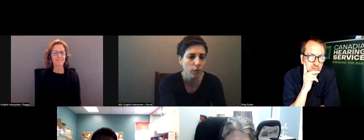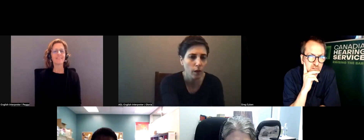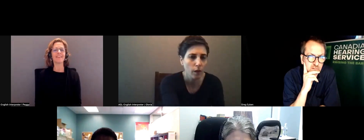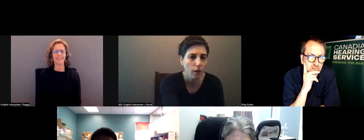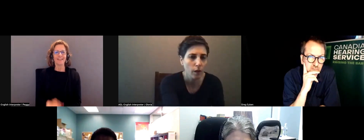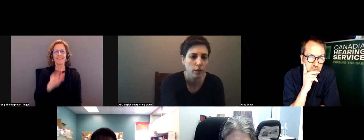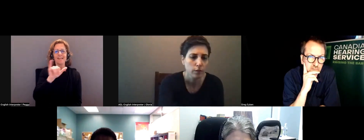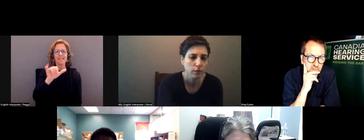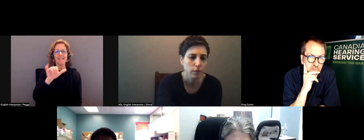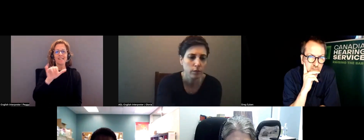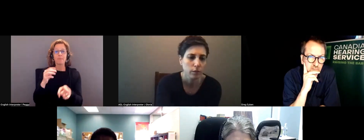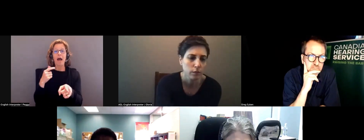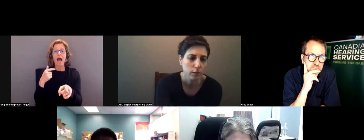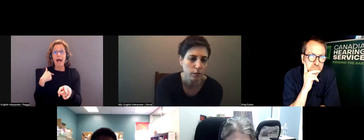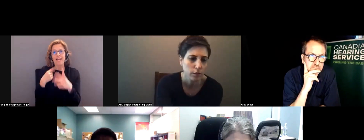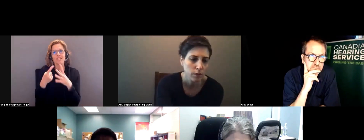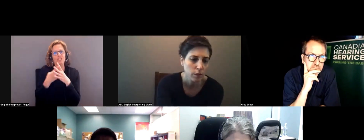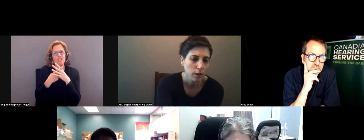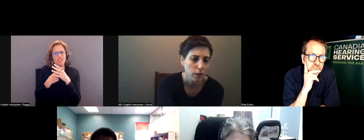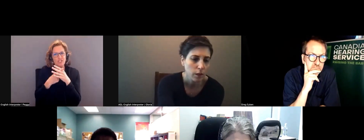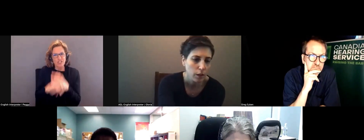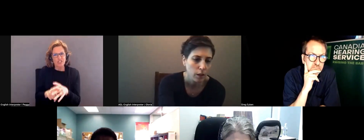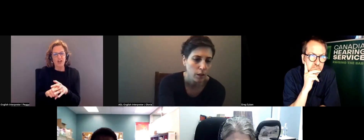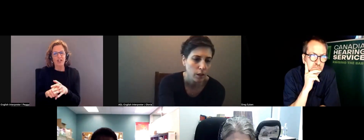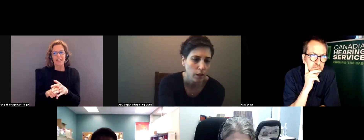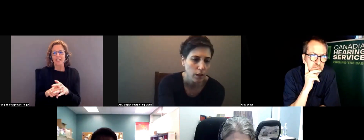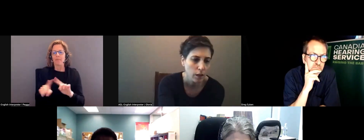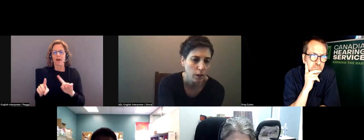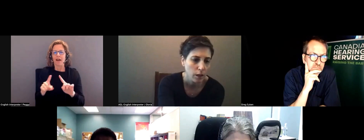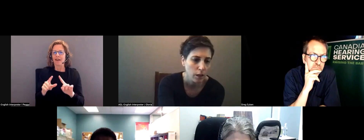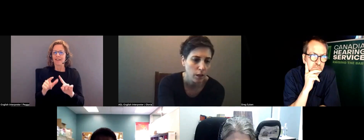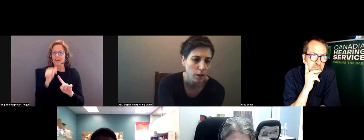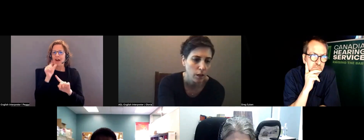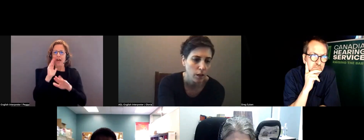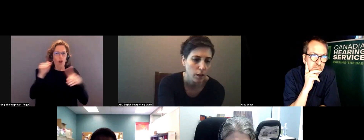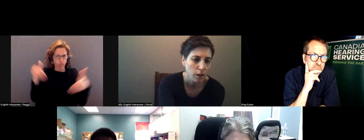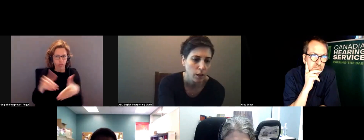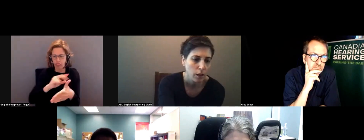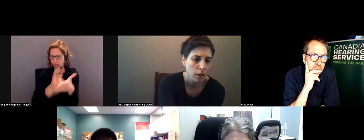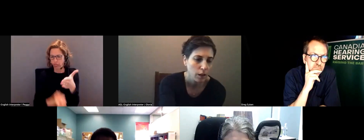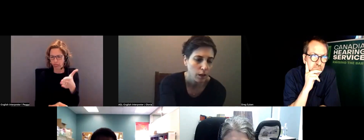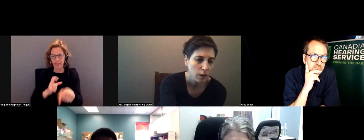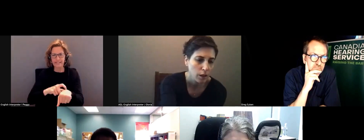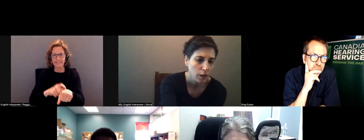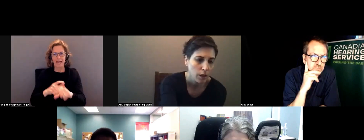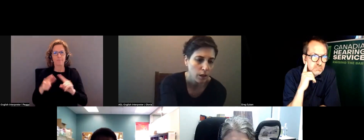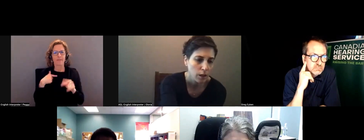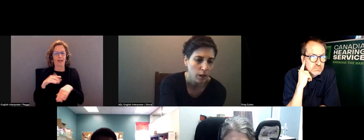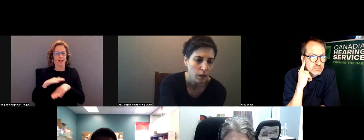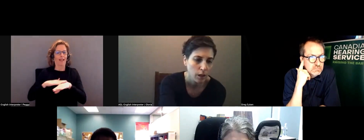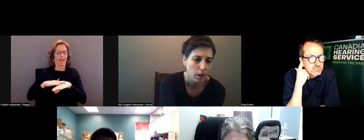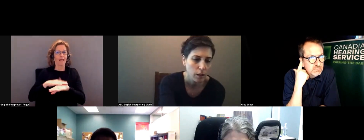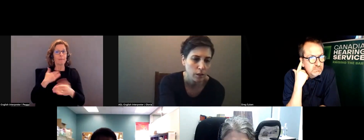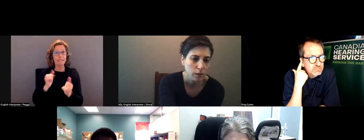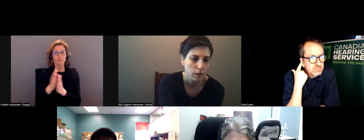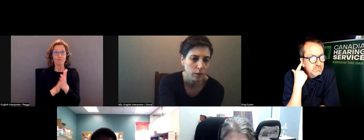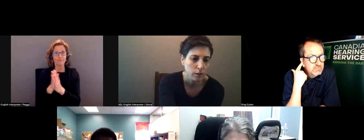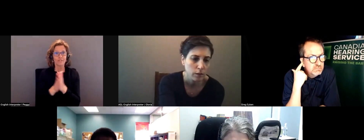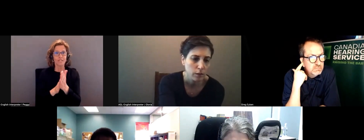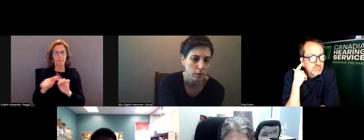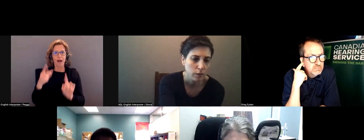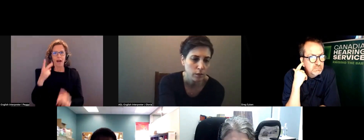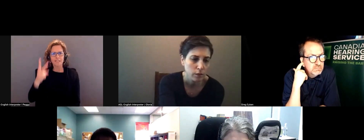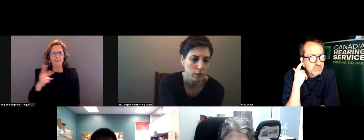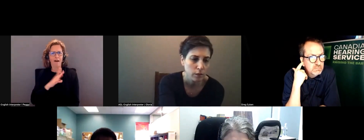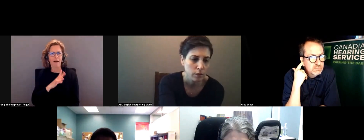I started a little bit, but just haven't put the time in. So, okay. Yeah, I'm still interested, especially seeing that nice one